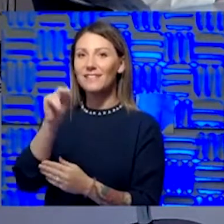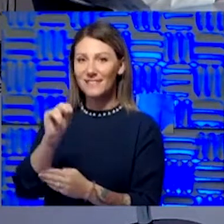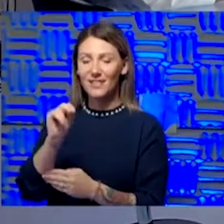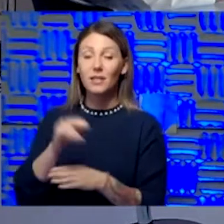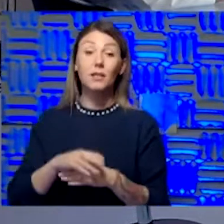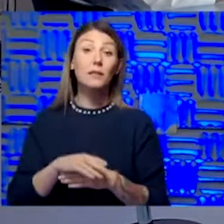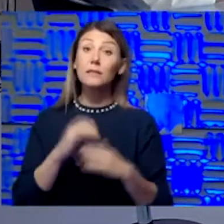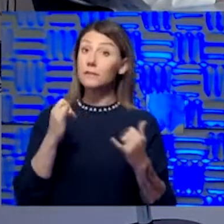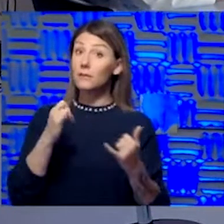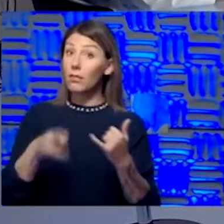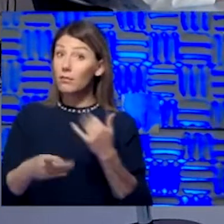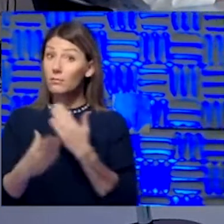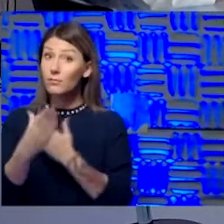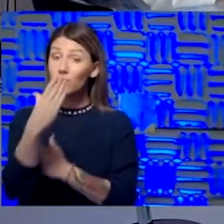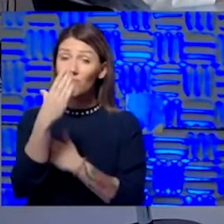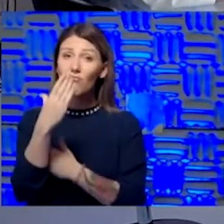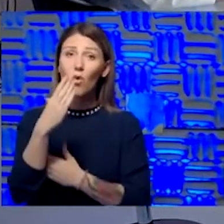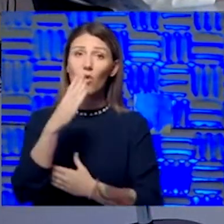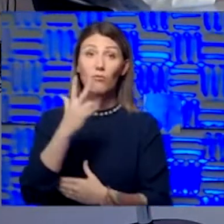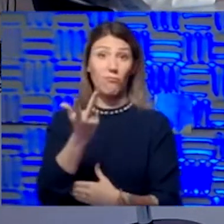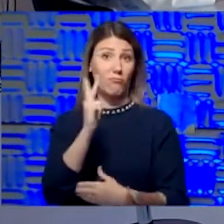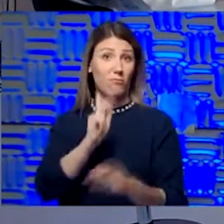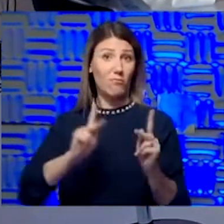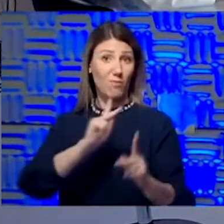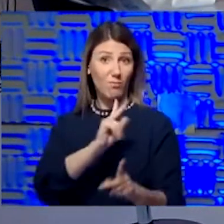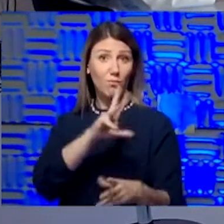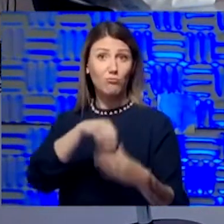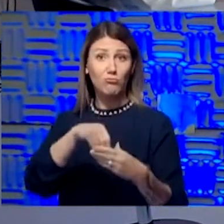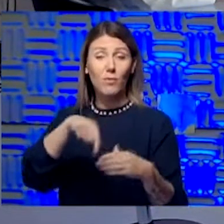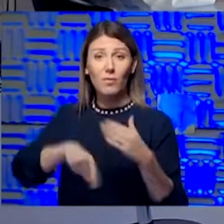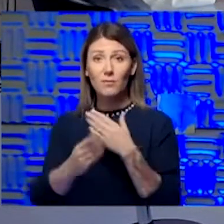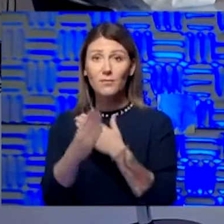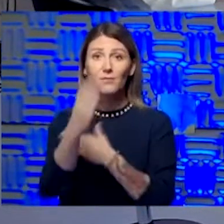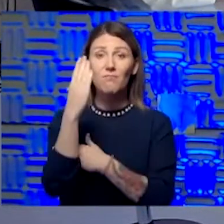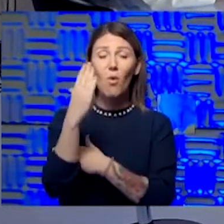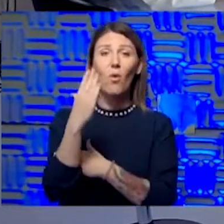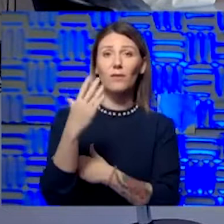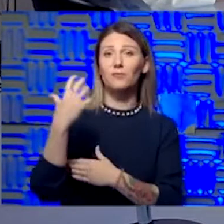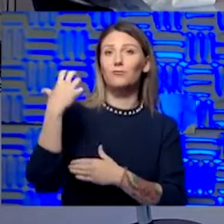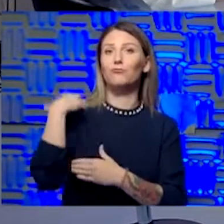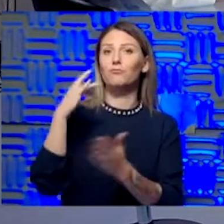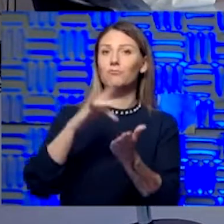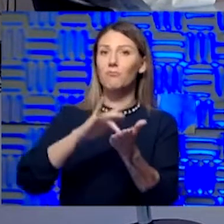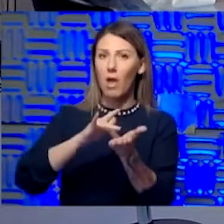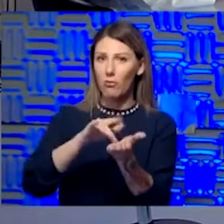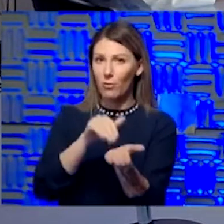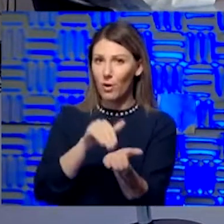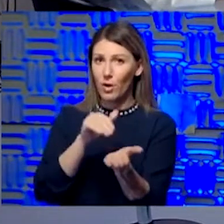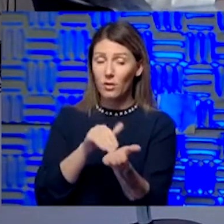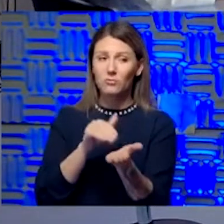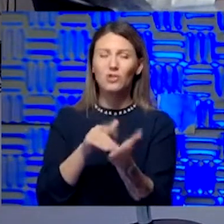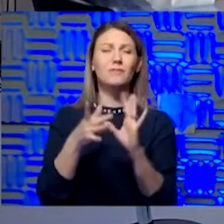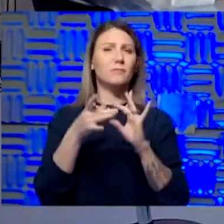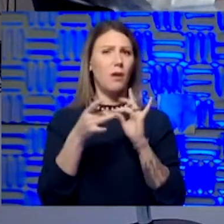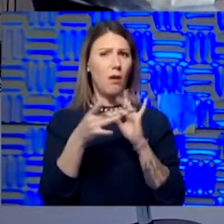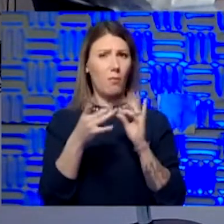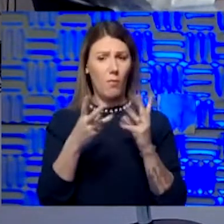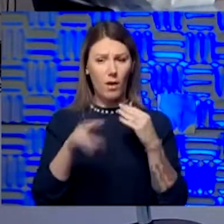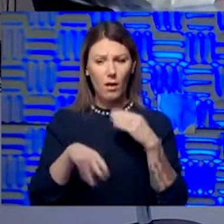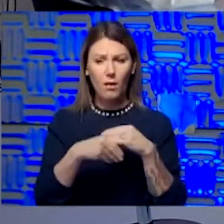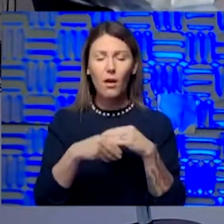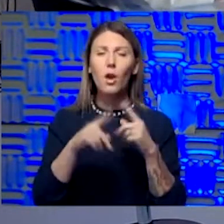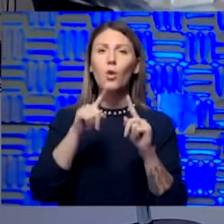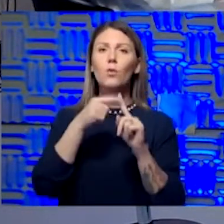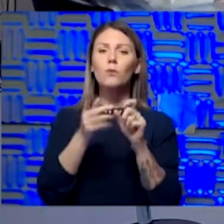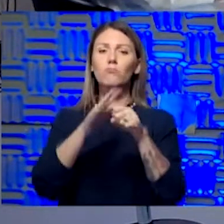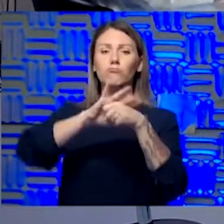by the Chief Medical Officers of 3 different places here in Kansas City. And just as a comment, when this COVID crisis came, a number of us got